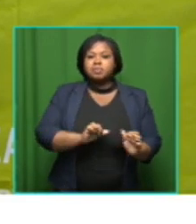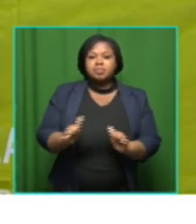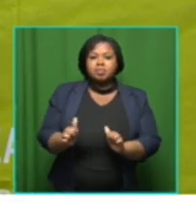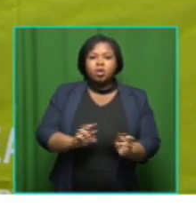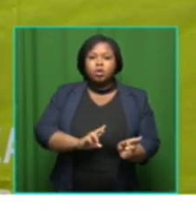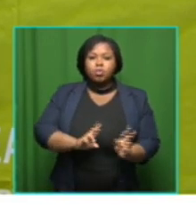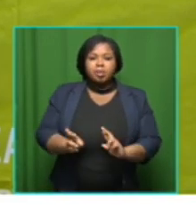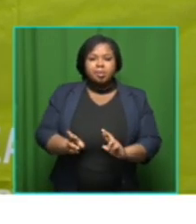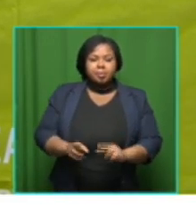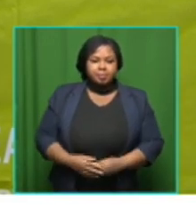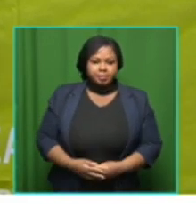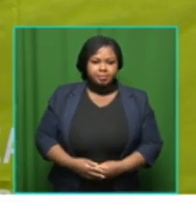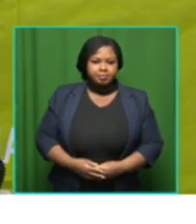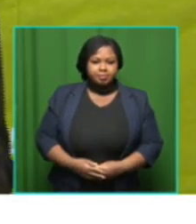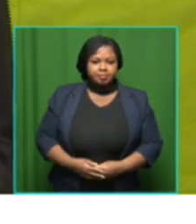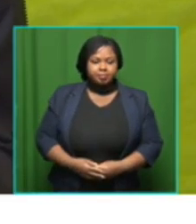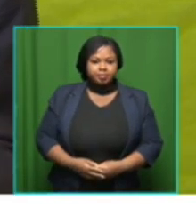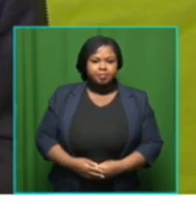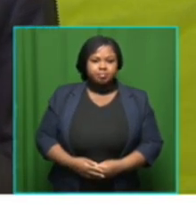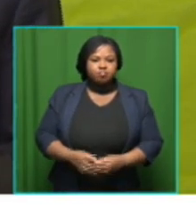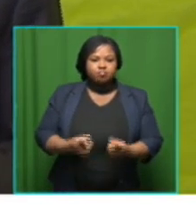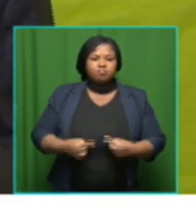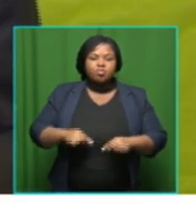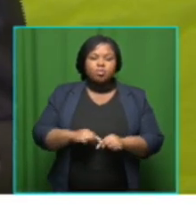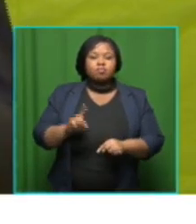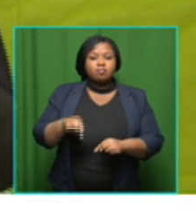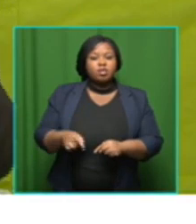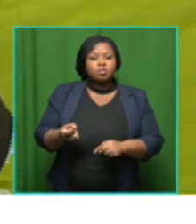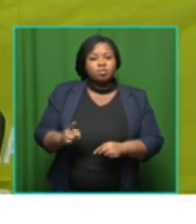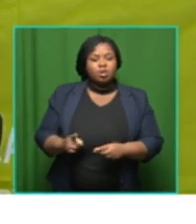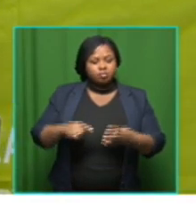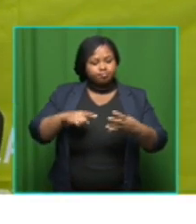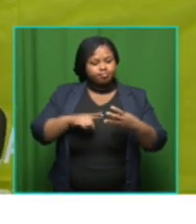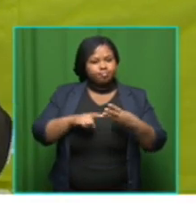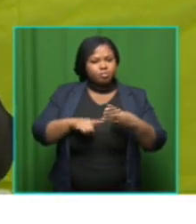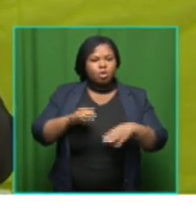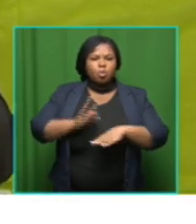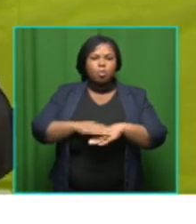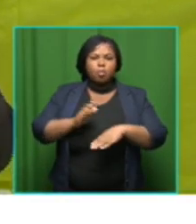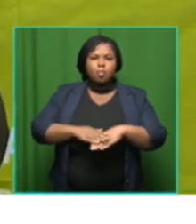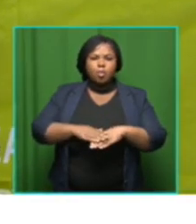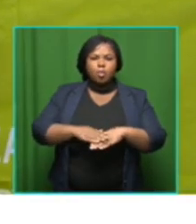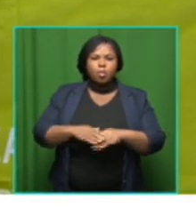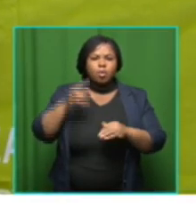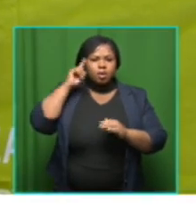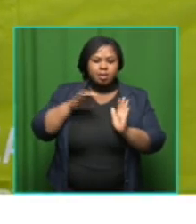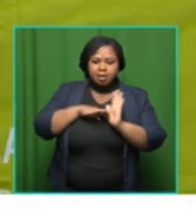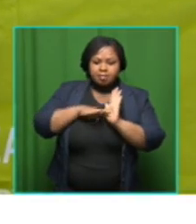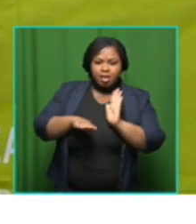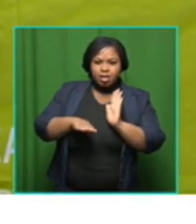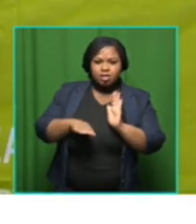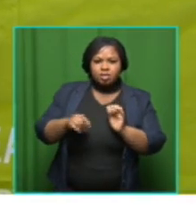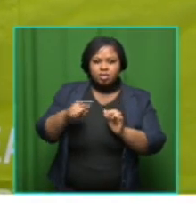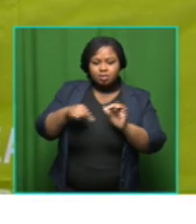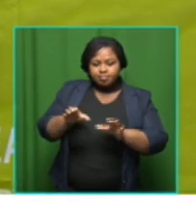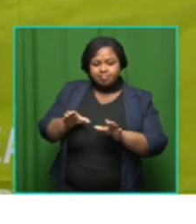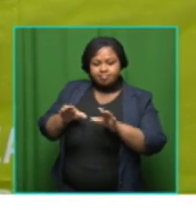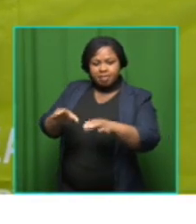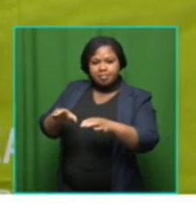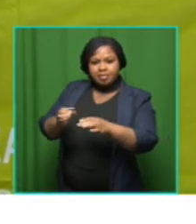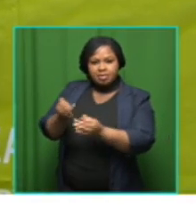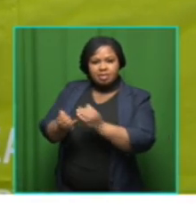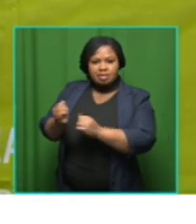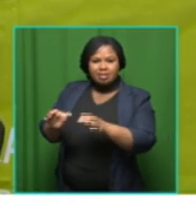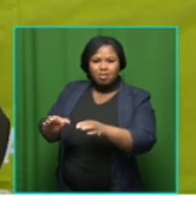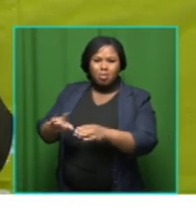We also need to make sure we find more quarantine beds so that people who have got a situation under which they live, which is